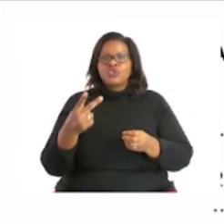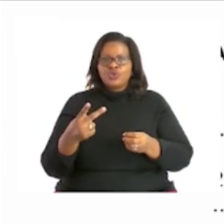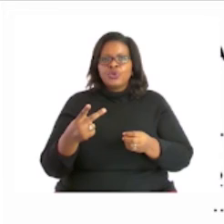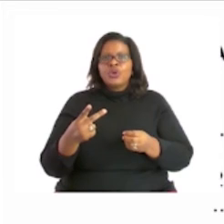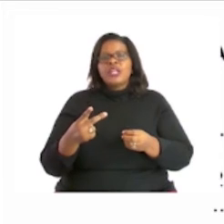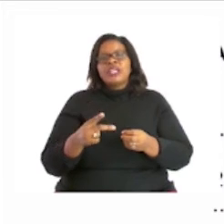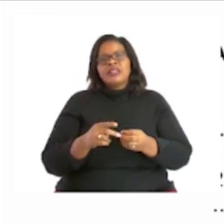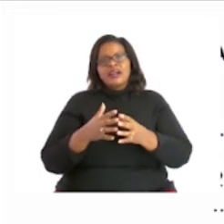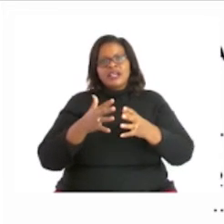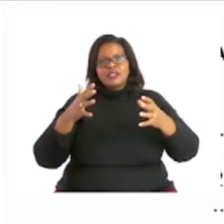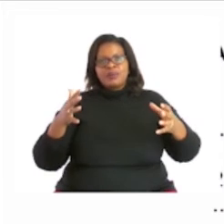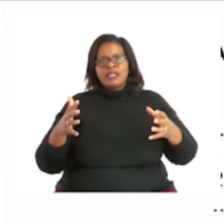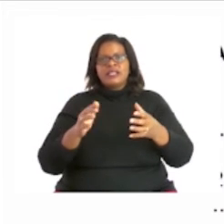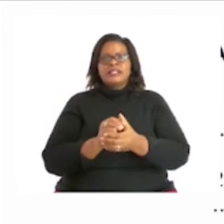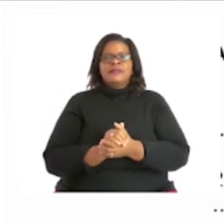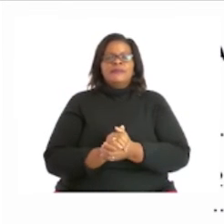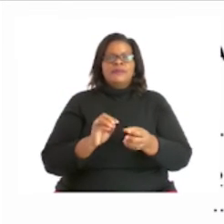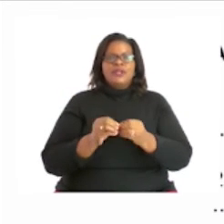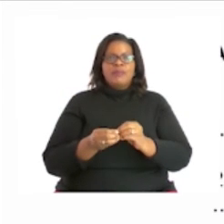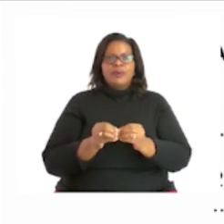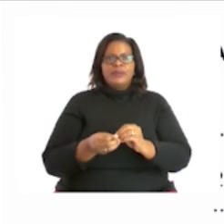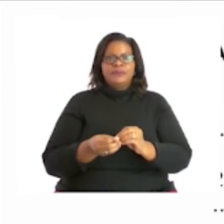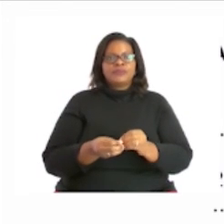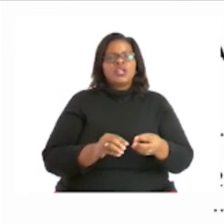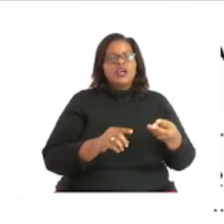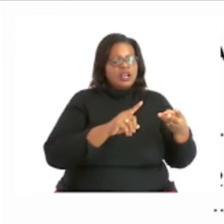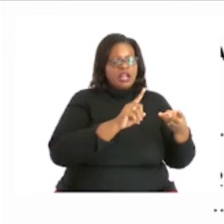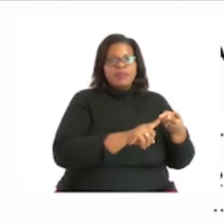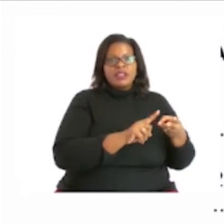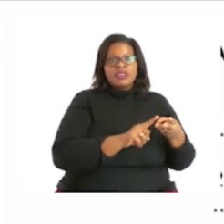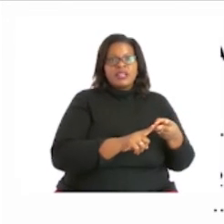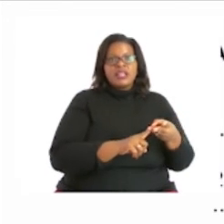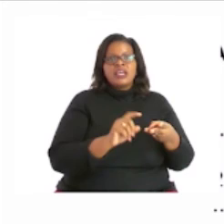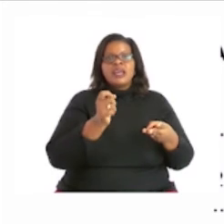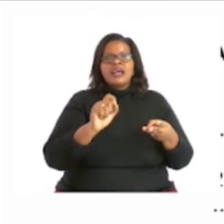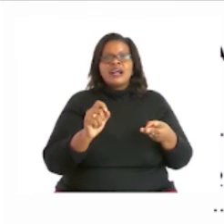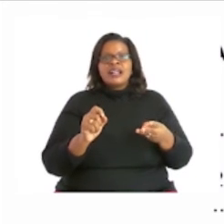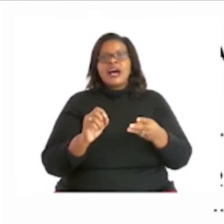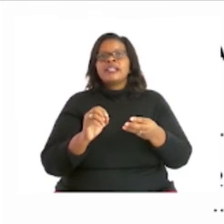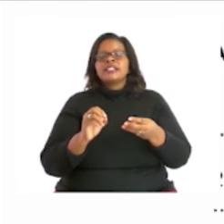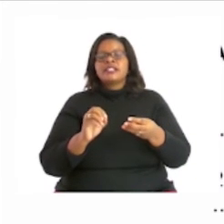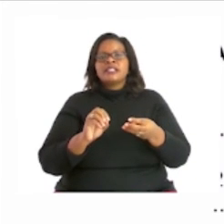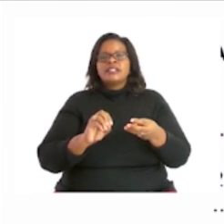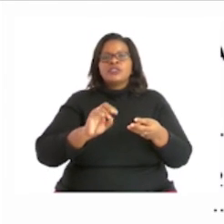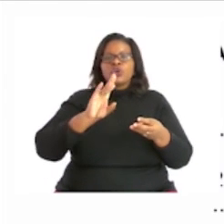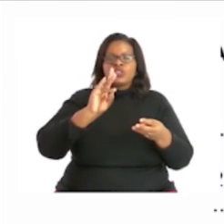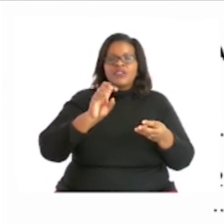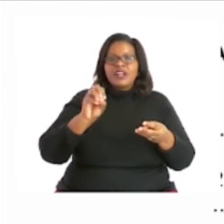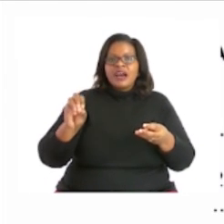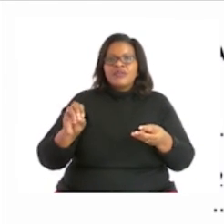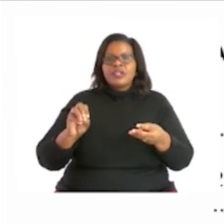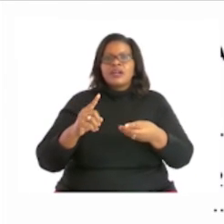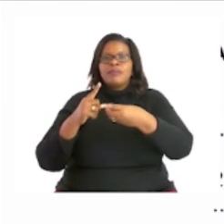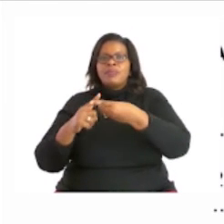notation. Number 3, write the expanded notation 700 plus 60 plus